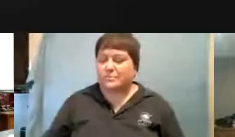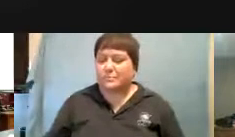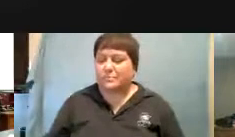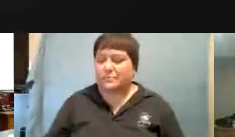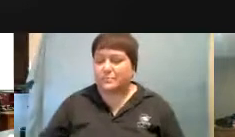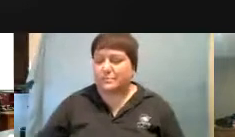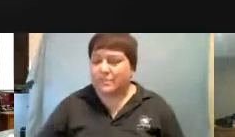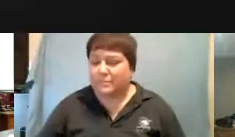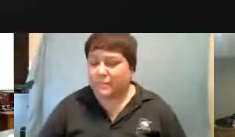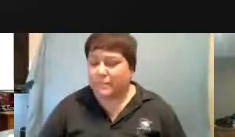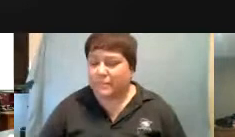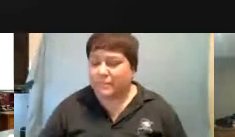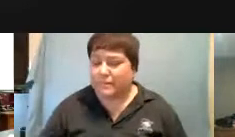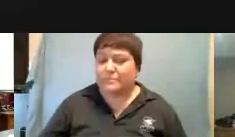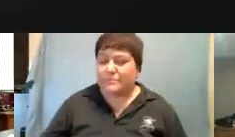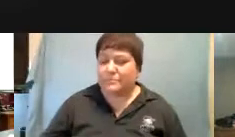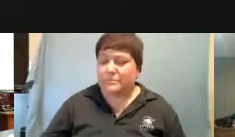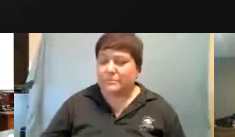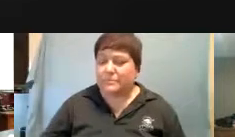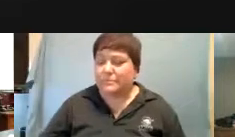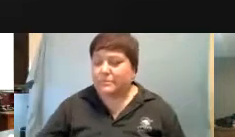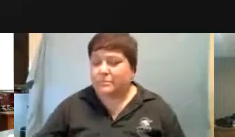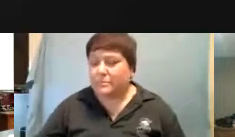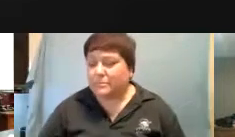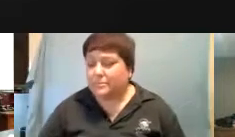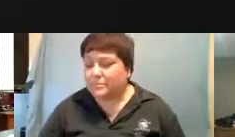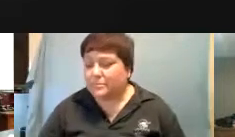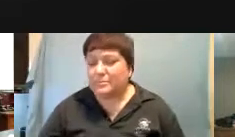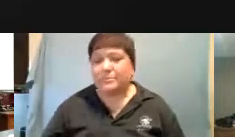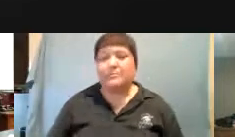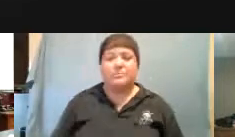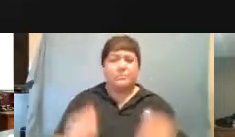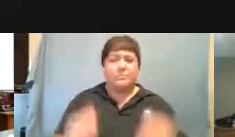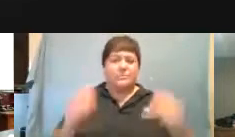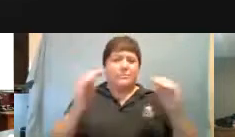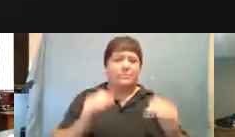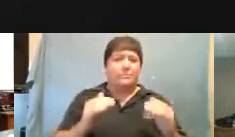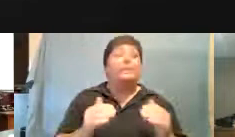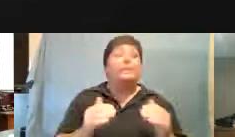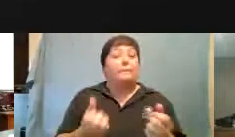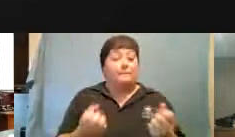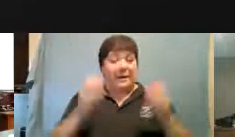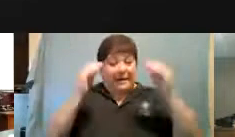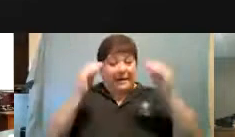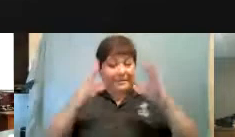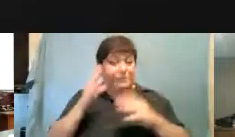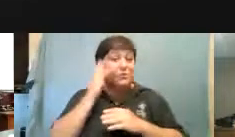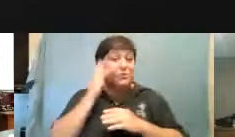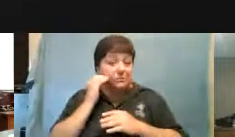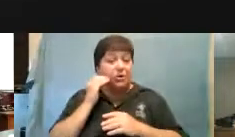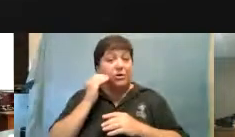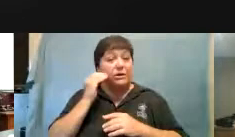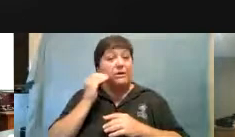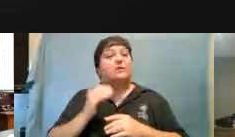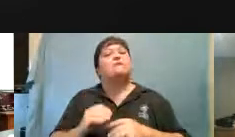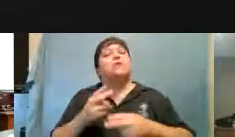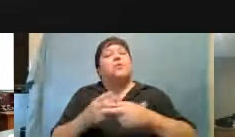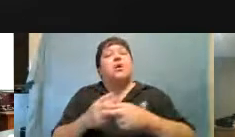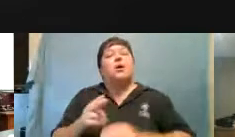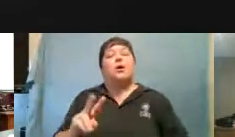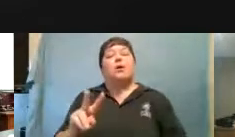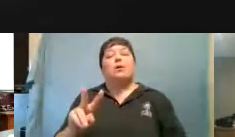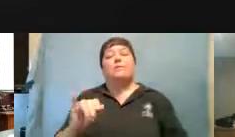overwhelming households. Also, many of these educators will experience vicarious trauma, so I'm going to talk to you a little bit about that at the end. And then we